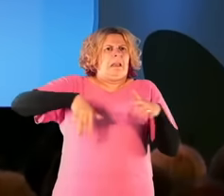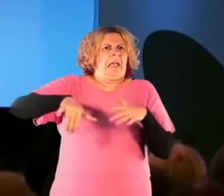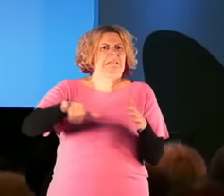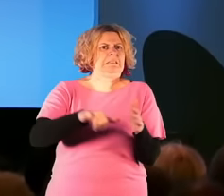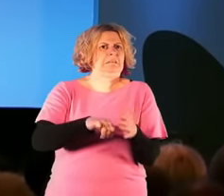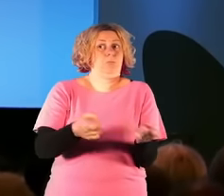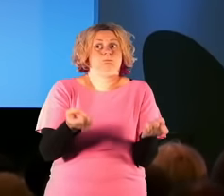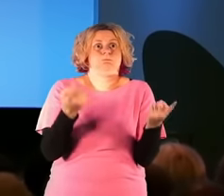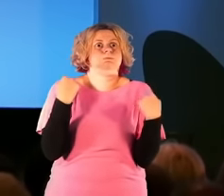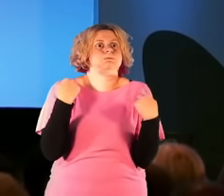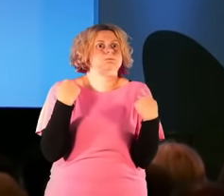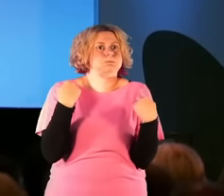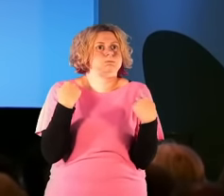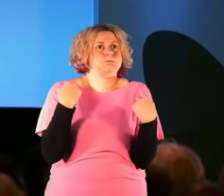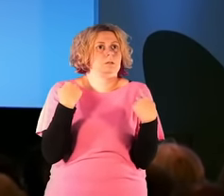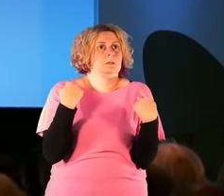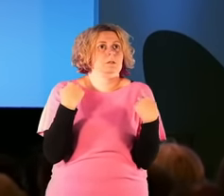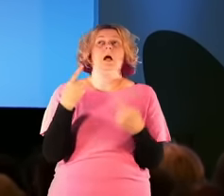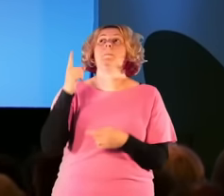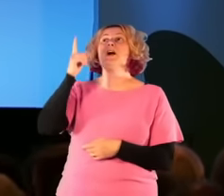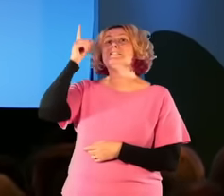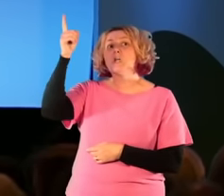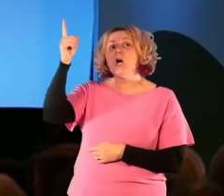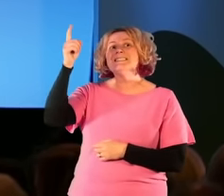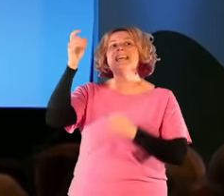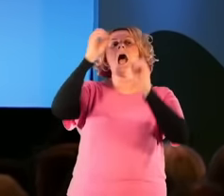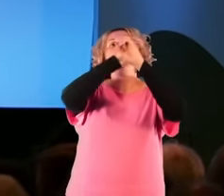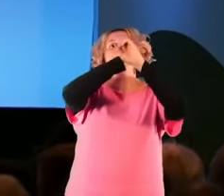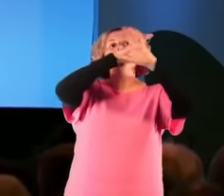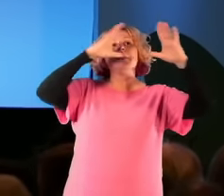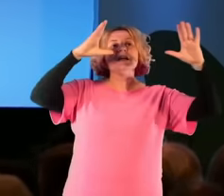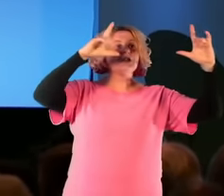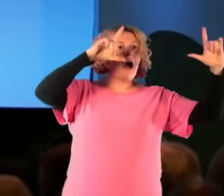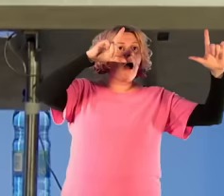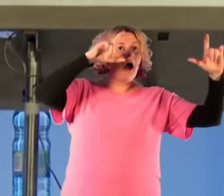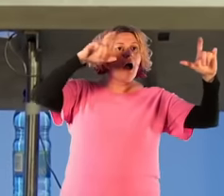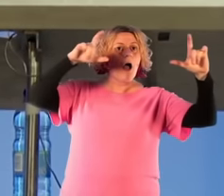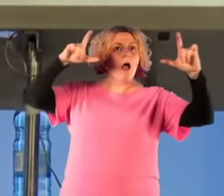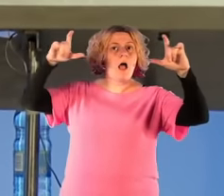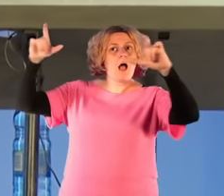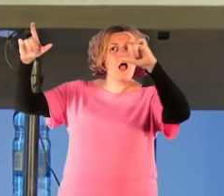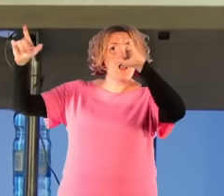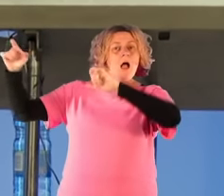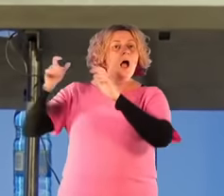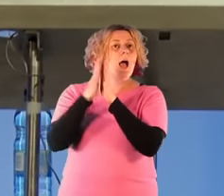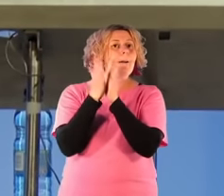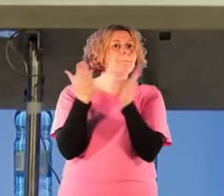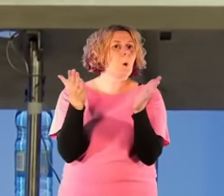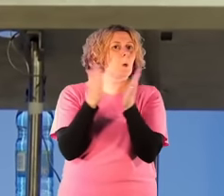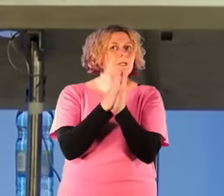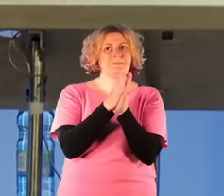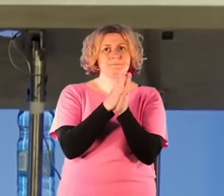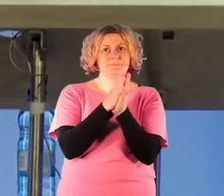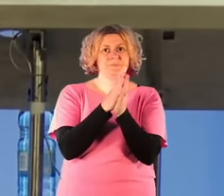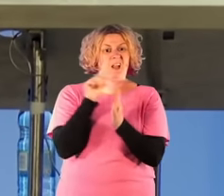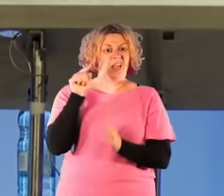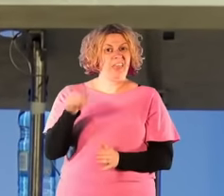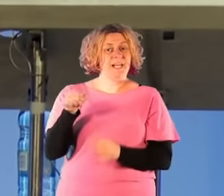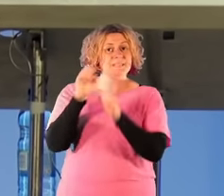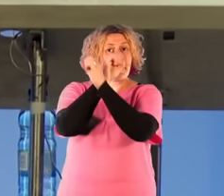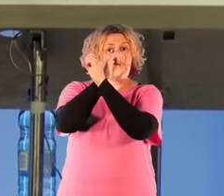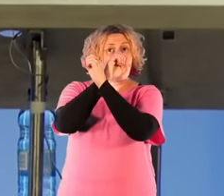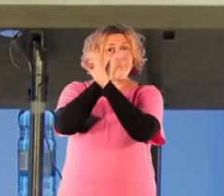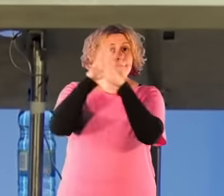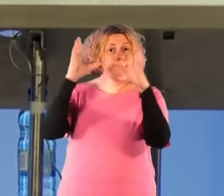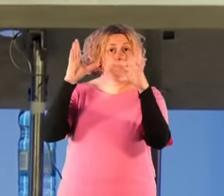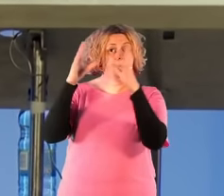grasp? Well, actually, it's God's picture book. It's a book that is written to help Christians who are struggling.